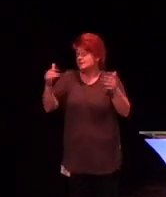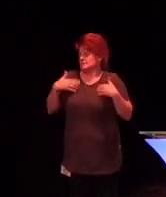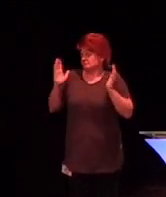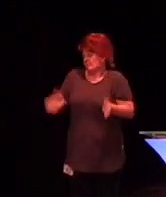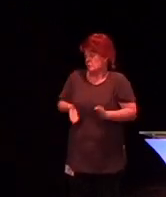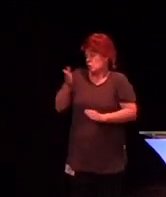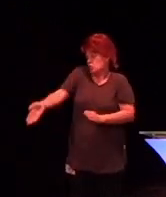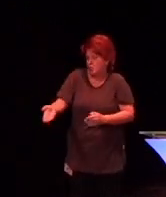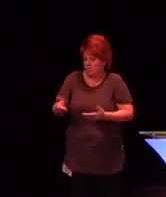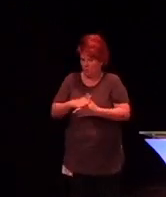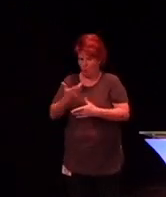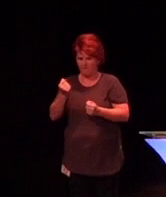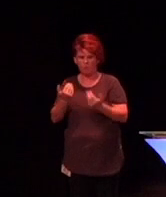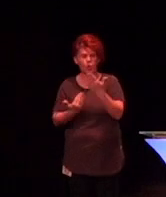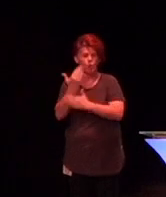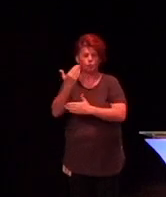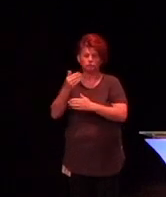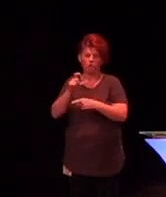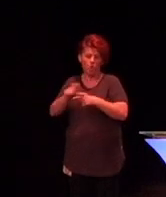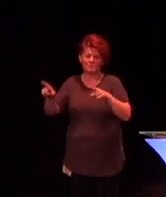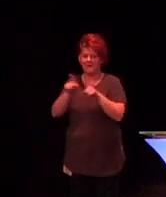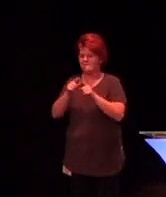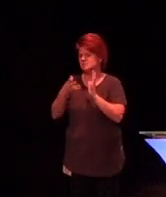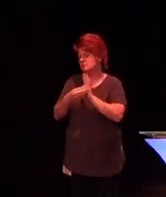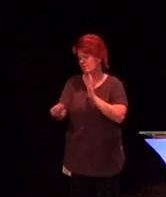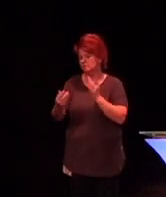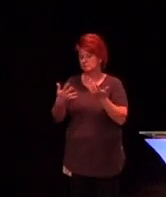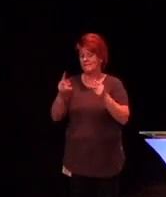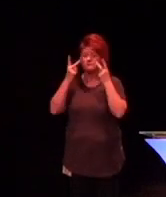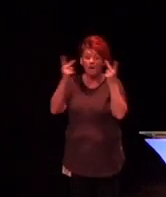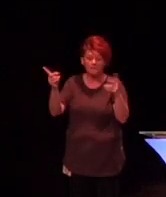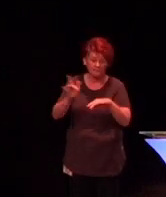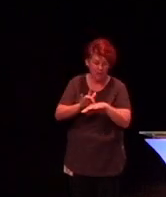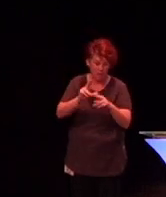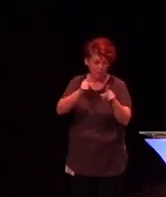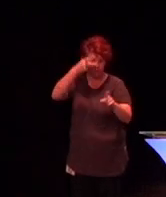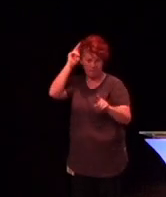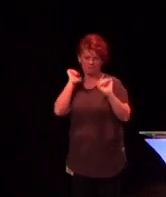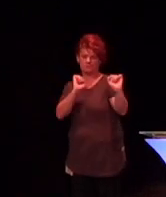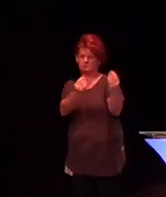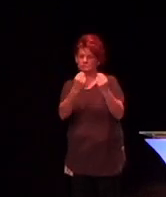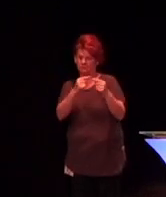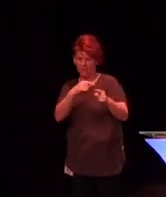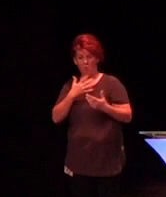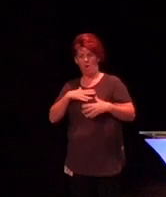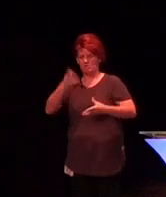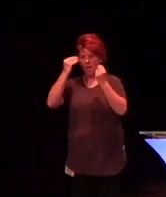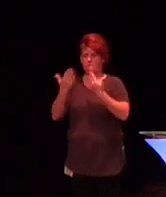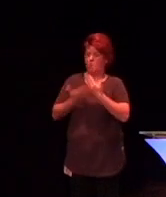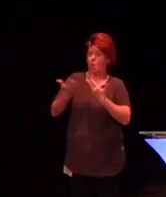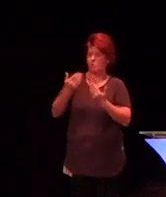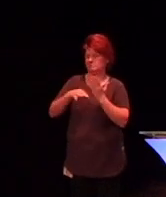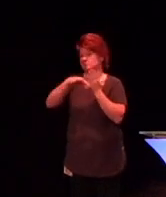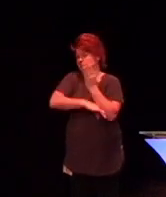So I was working for them, I was thinking, should I do this course at the RCS as well? Because it was a new course. And you can learn things like visual